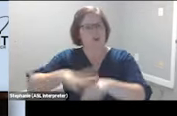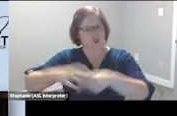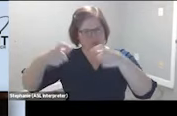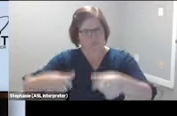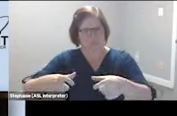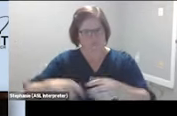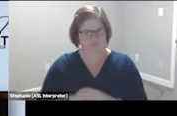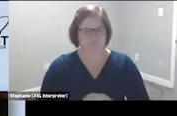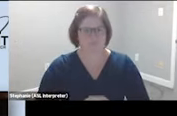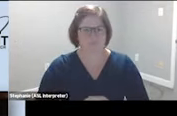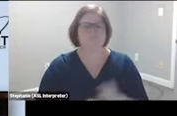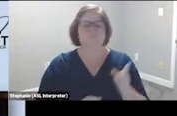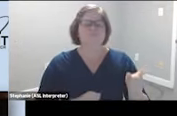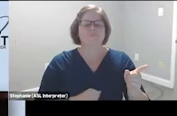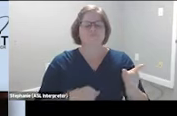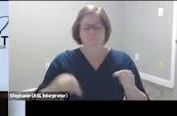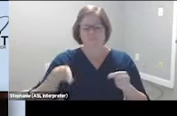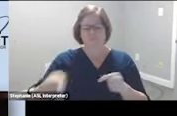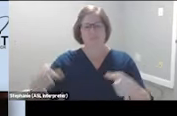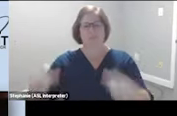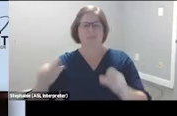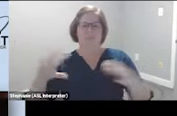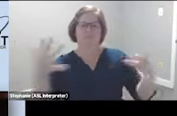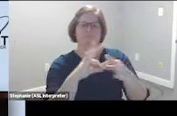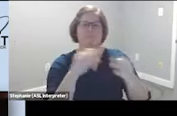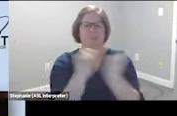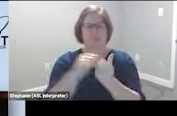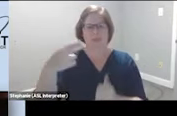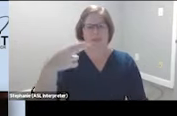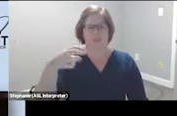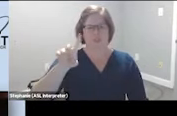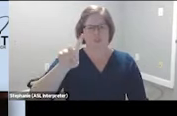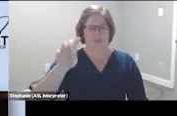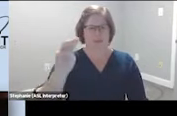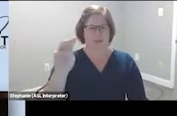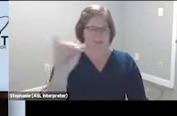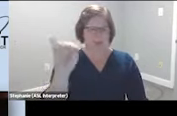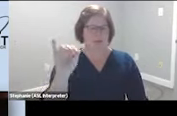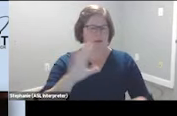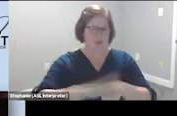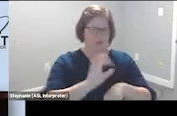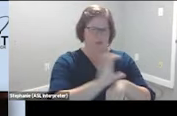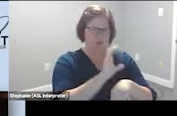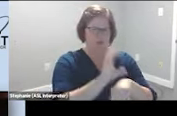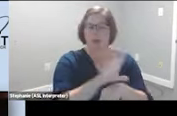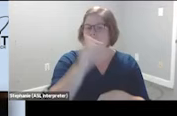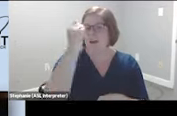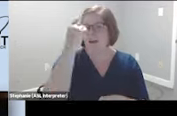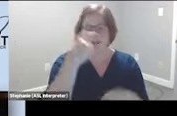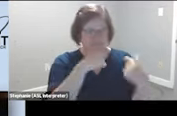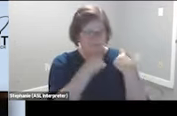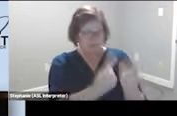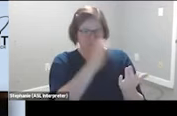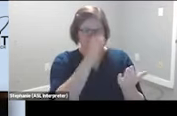over its HDMI port. By the way, all the pictures that I described before were all taken using the HDMI